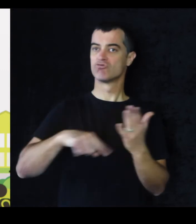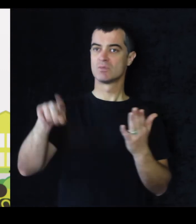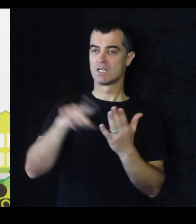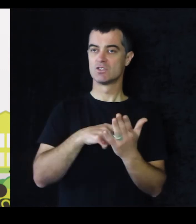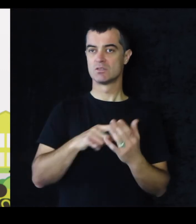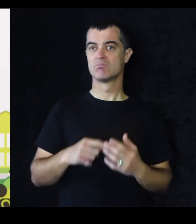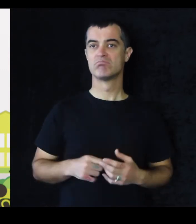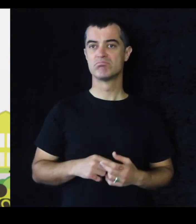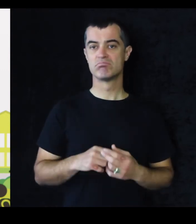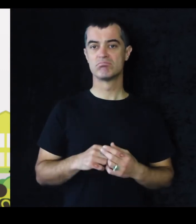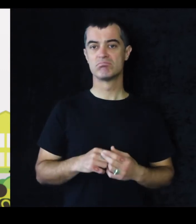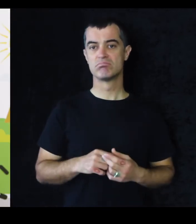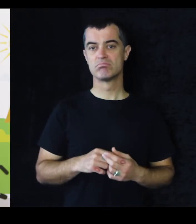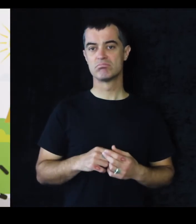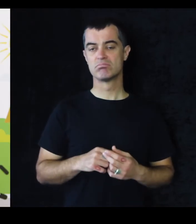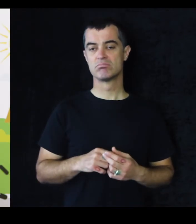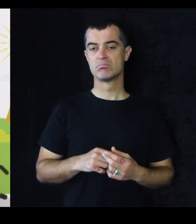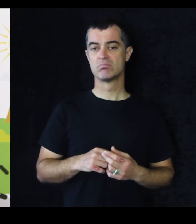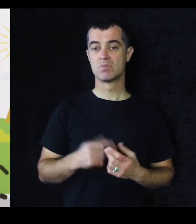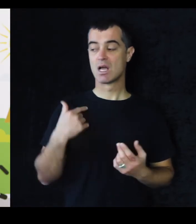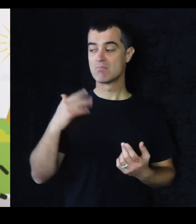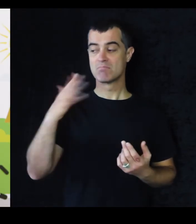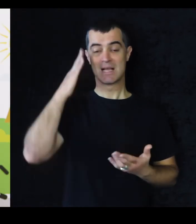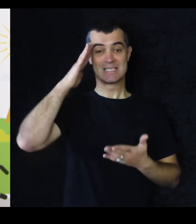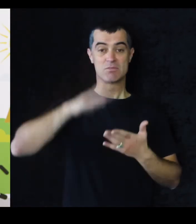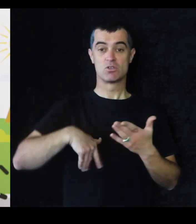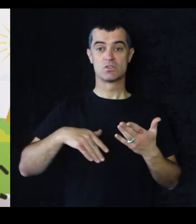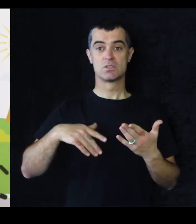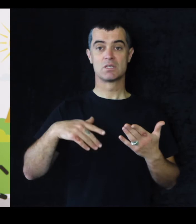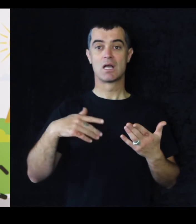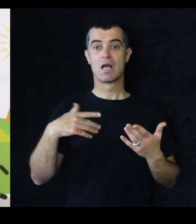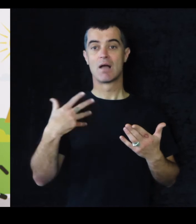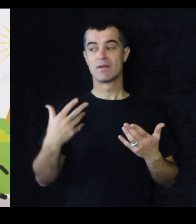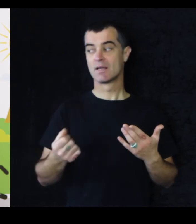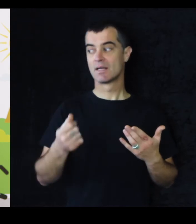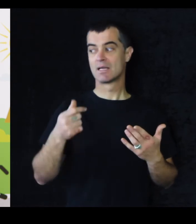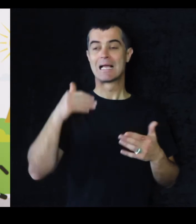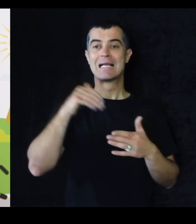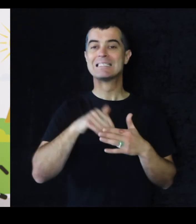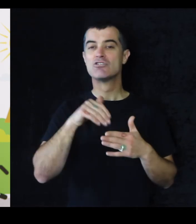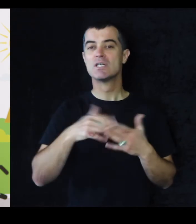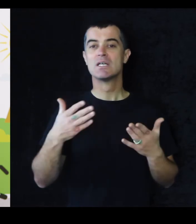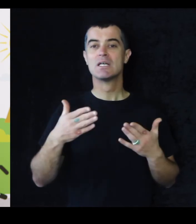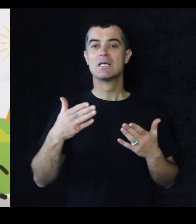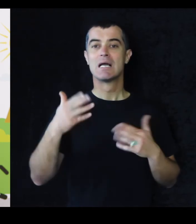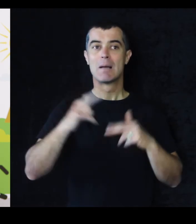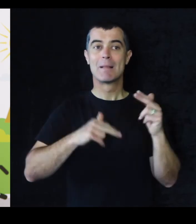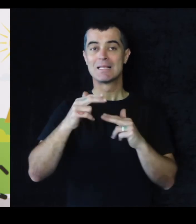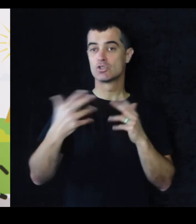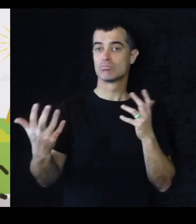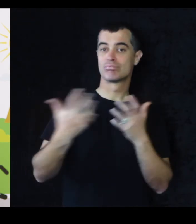discrimination? And I have had experience of having an interior built to